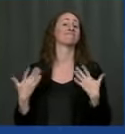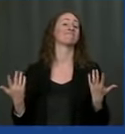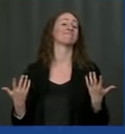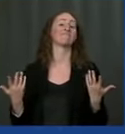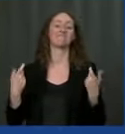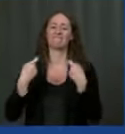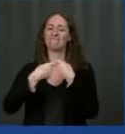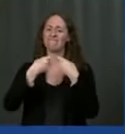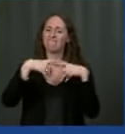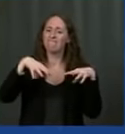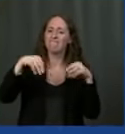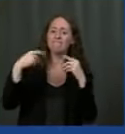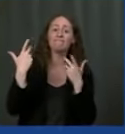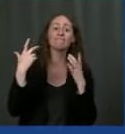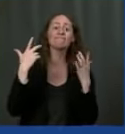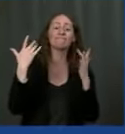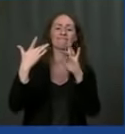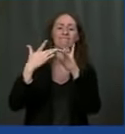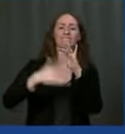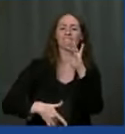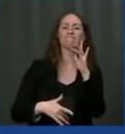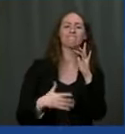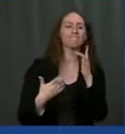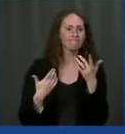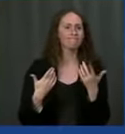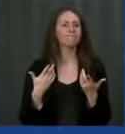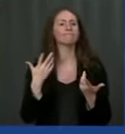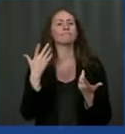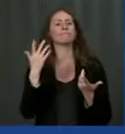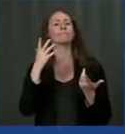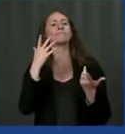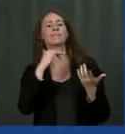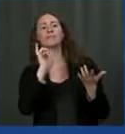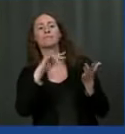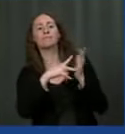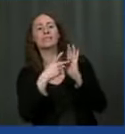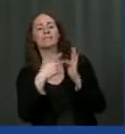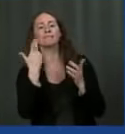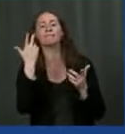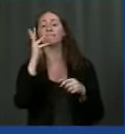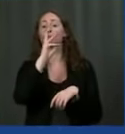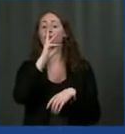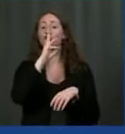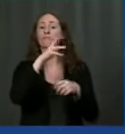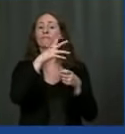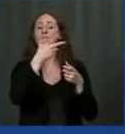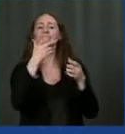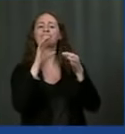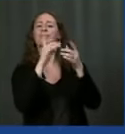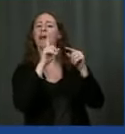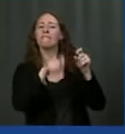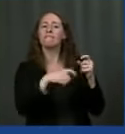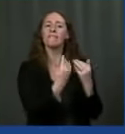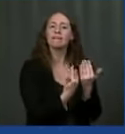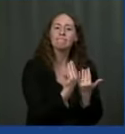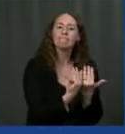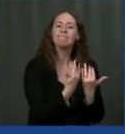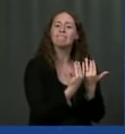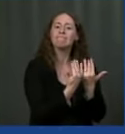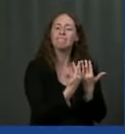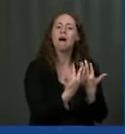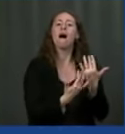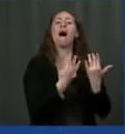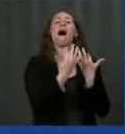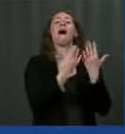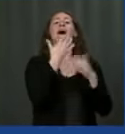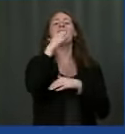water systems are down. We're losing pressure. We had to do a boil water advisory. Our sewer system, as you know, is based on electricity. So we're going to start having backups there.